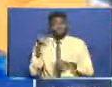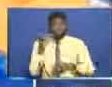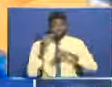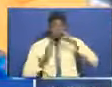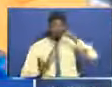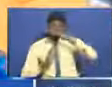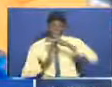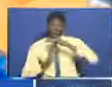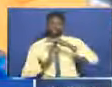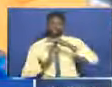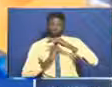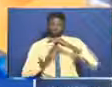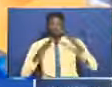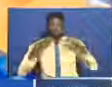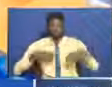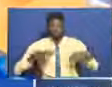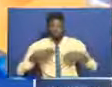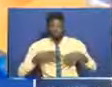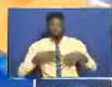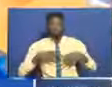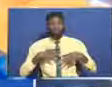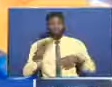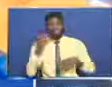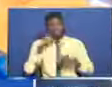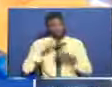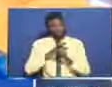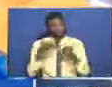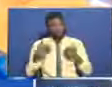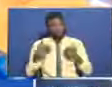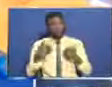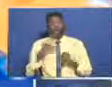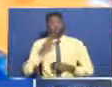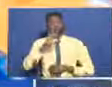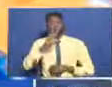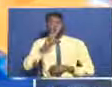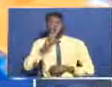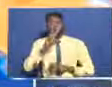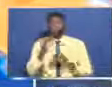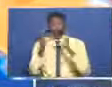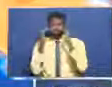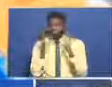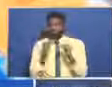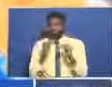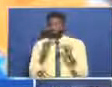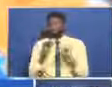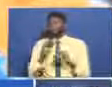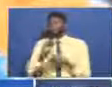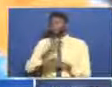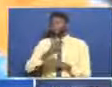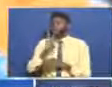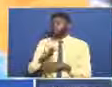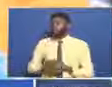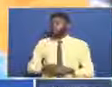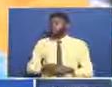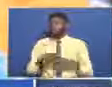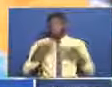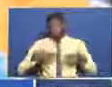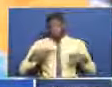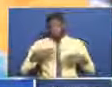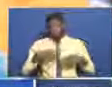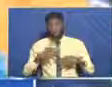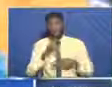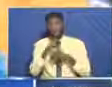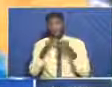of infections, reporting 52 and 44 cases, respectively. 177 patients recovered between Saturday and